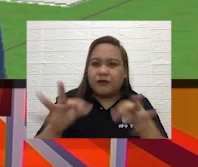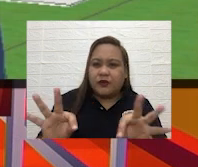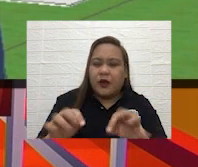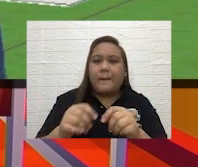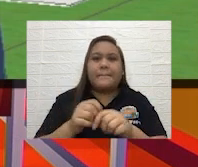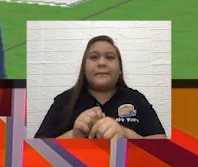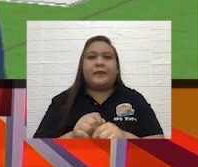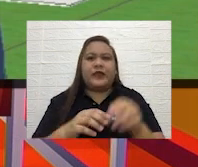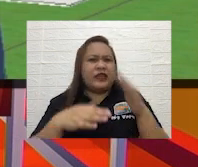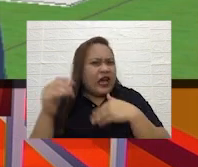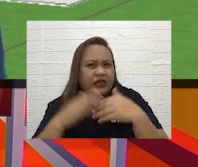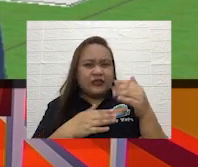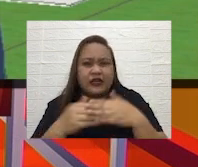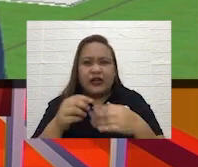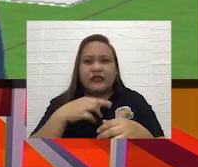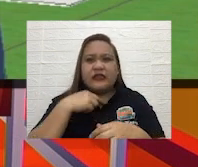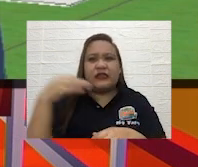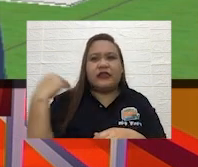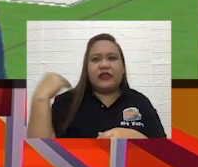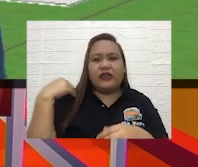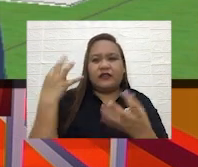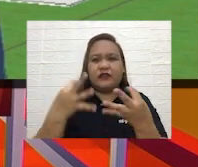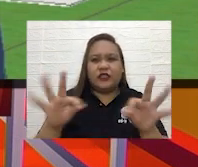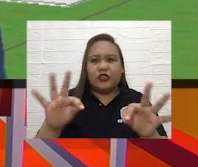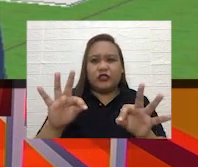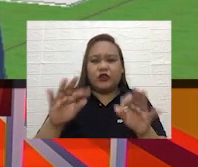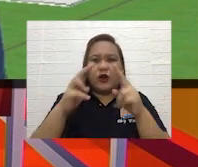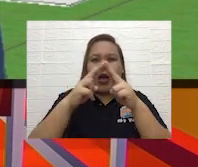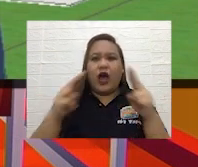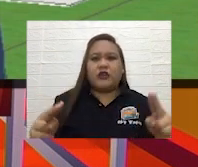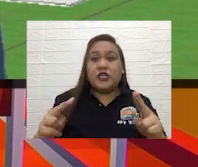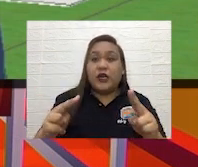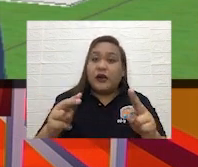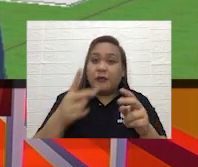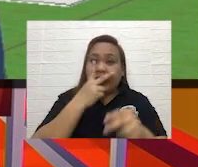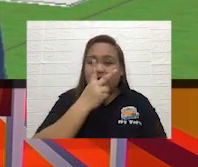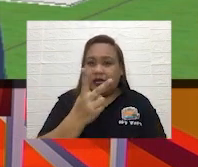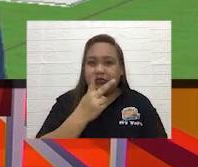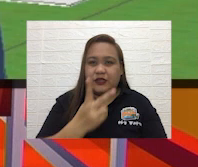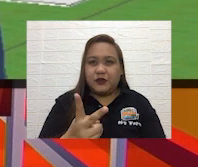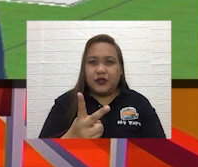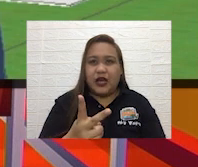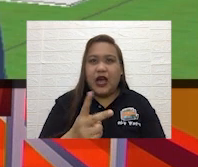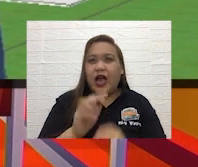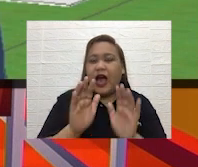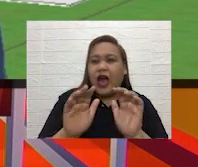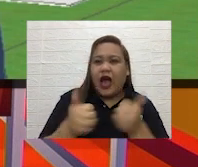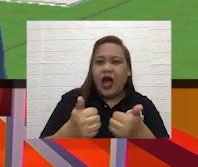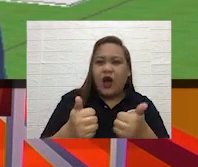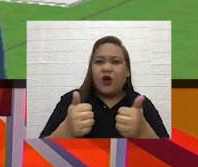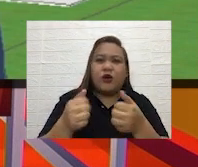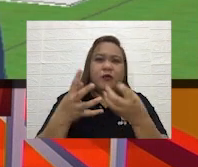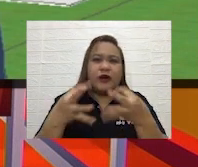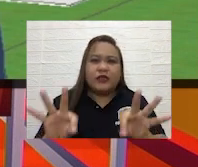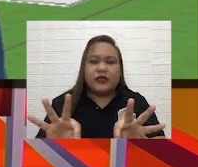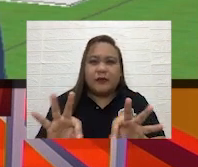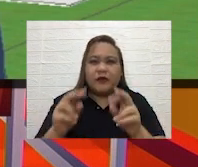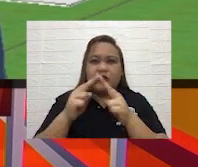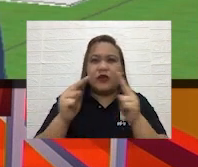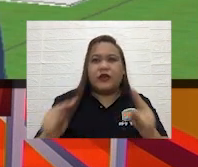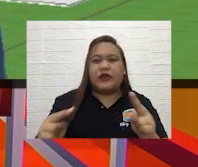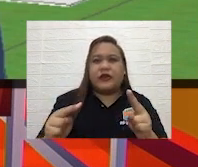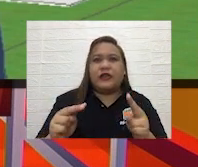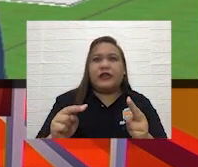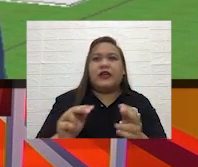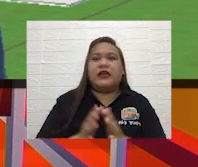yet, the client will see how the house will look when completed. This is one part of a complete